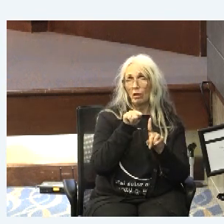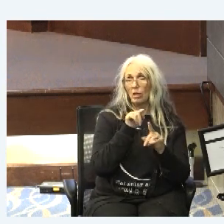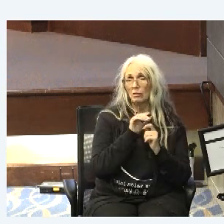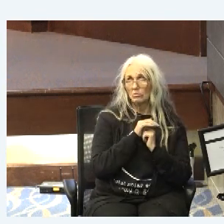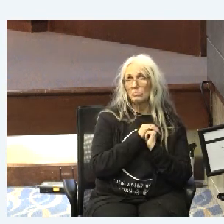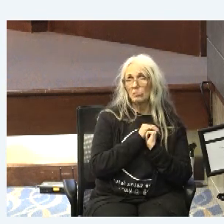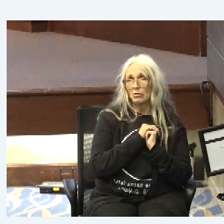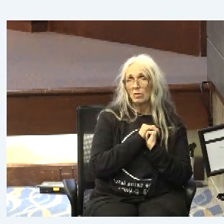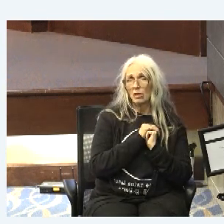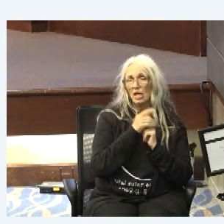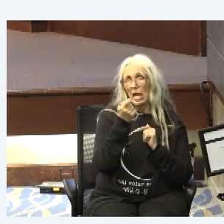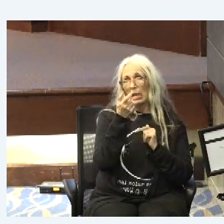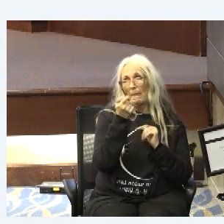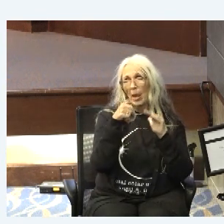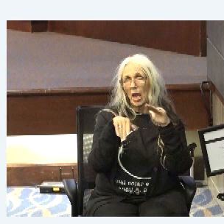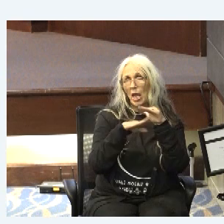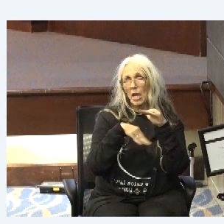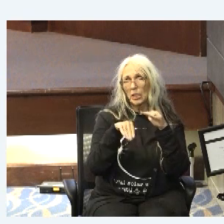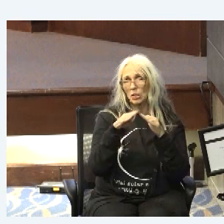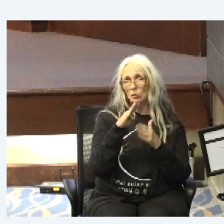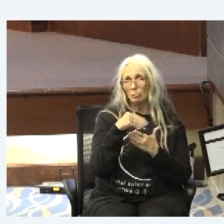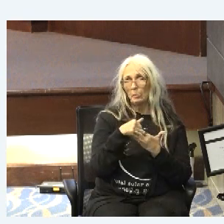just under budget.